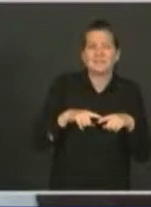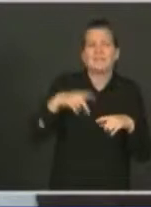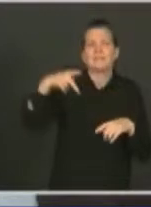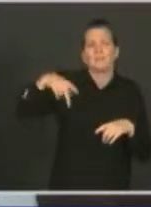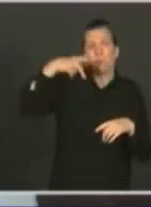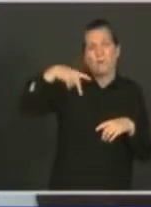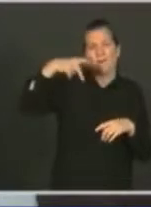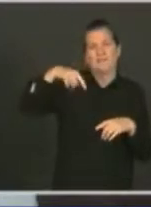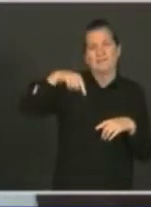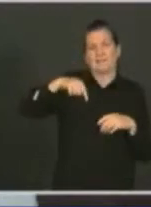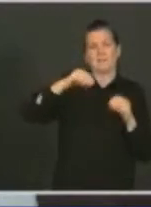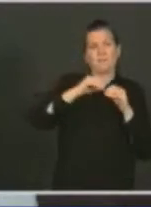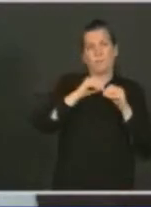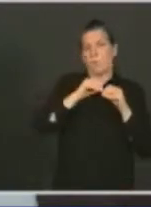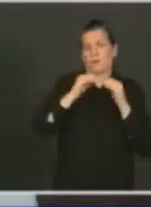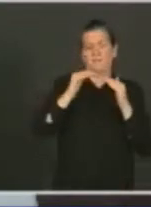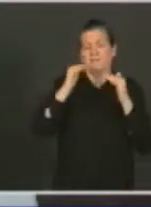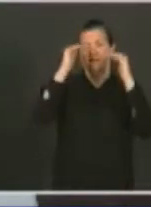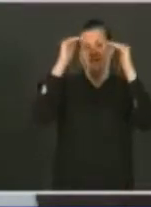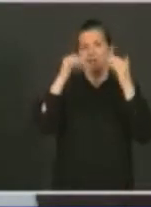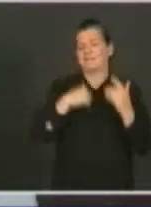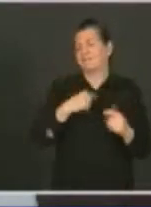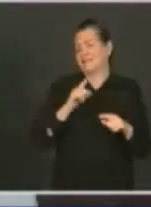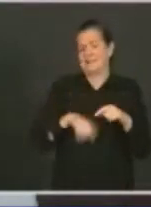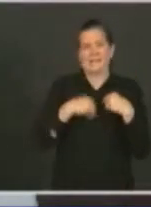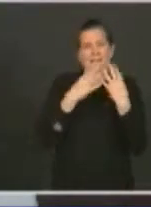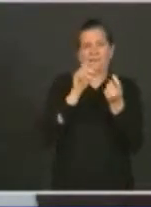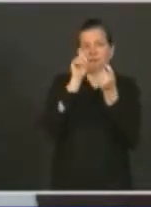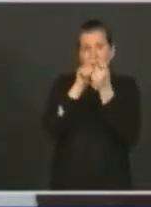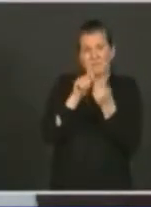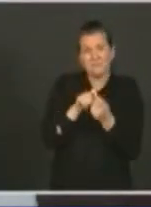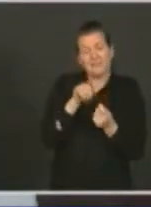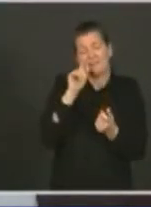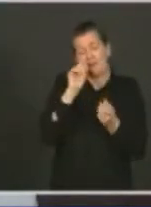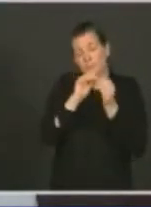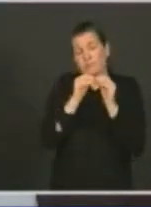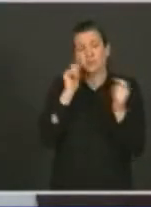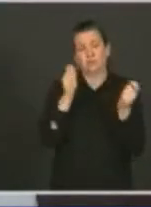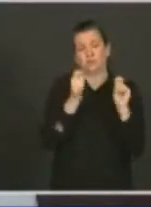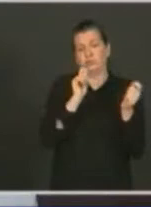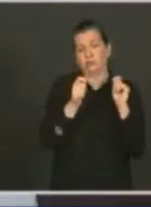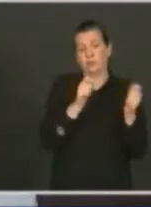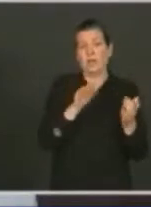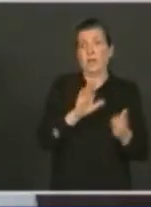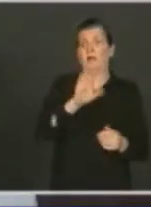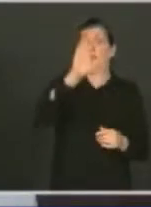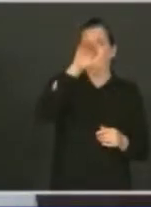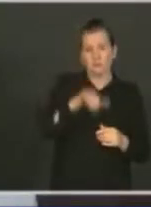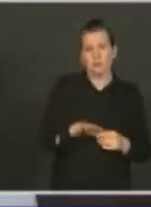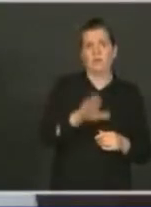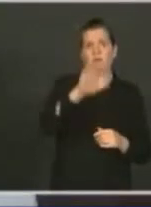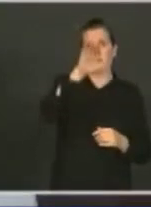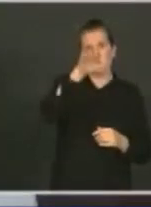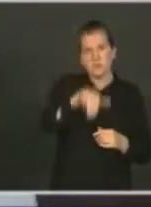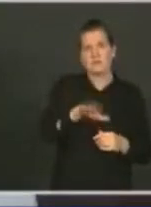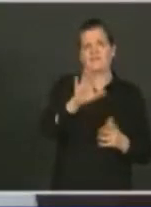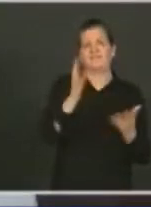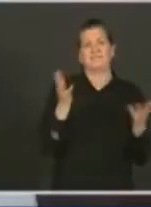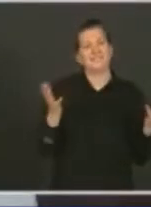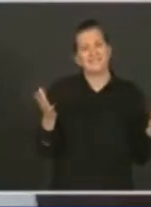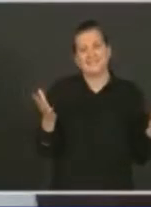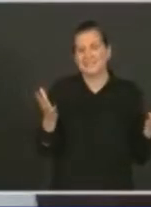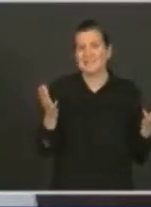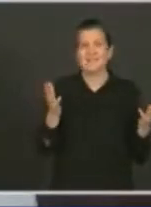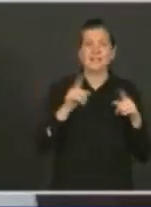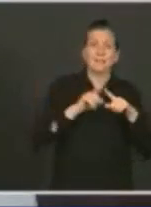refrain from giving an exact number. It's similar to what we have been saying with the percent capacity, as well as the other elements that I've